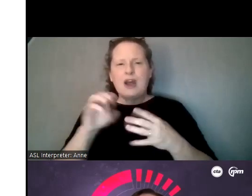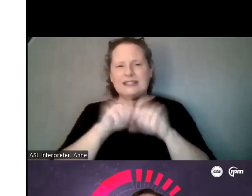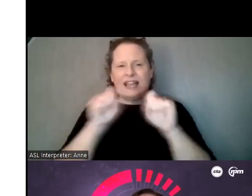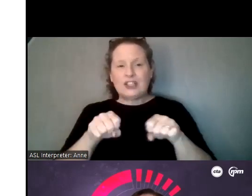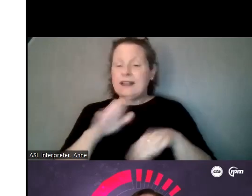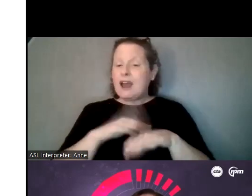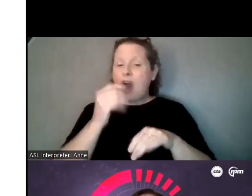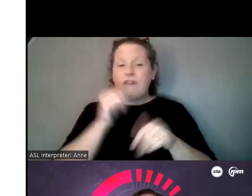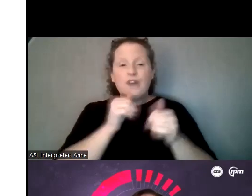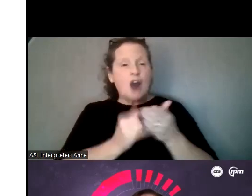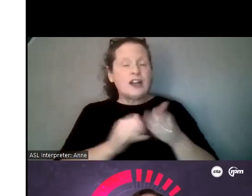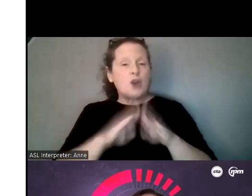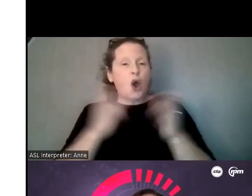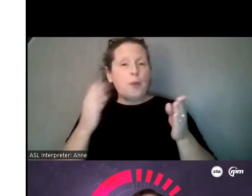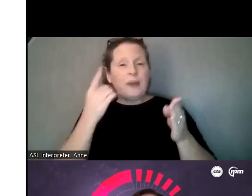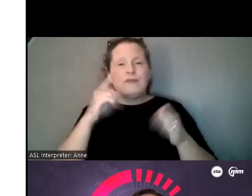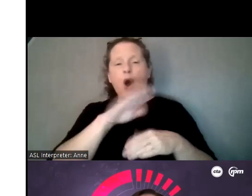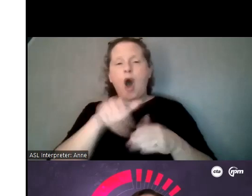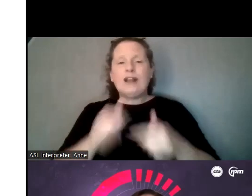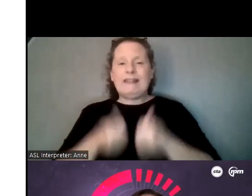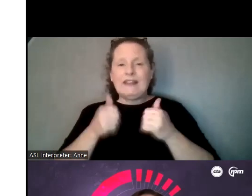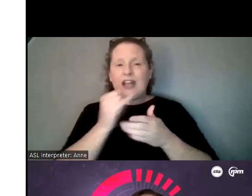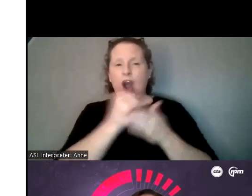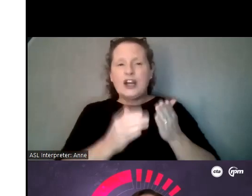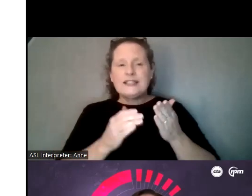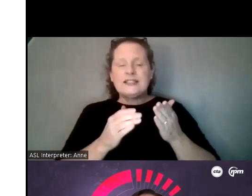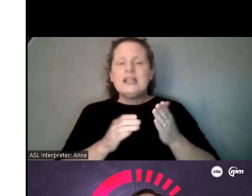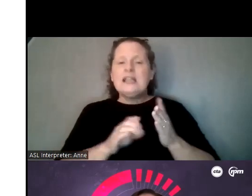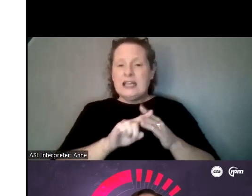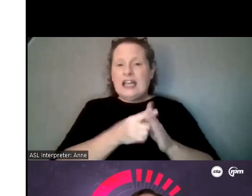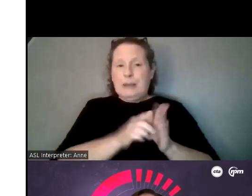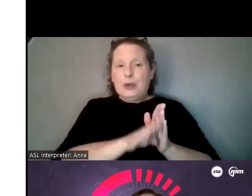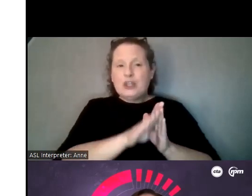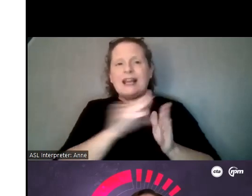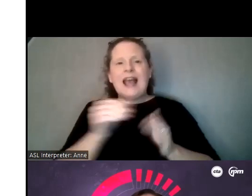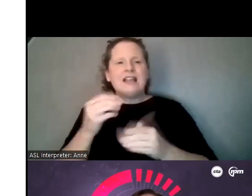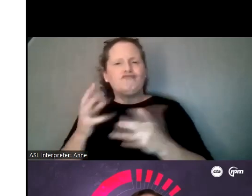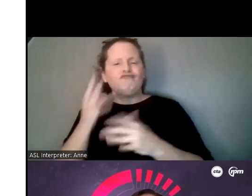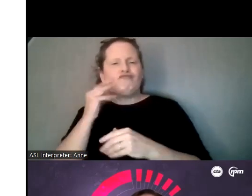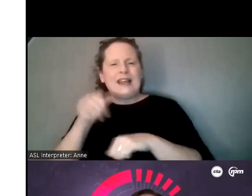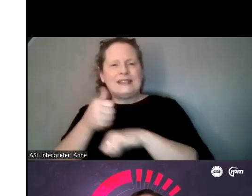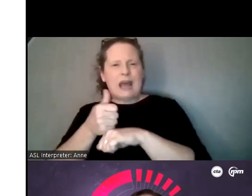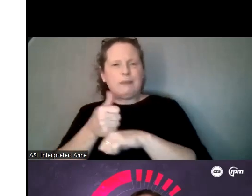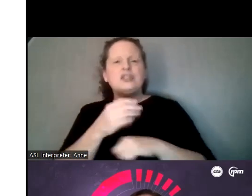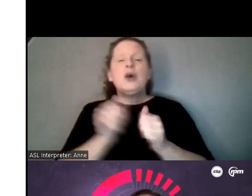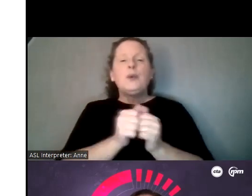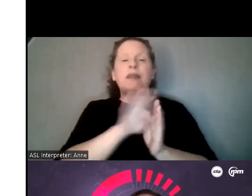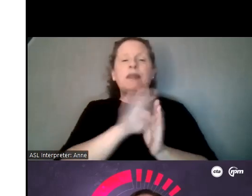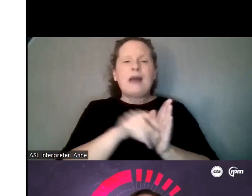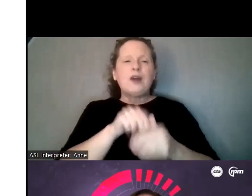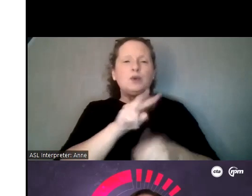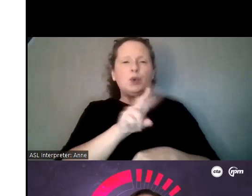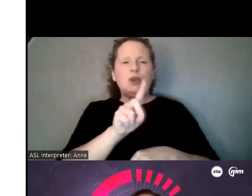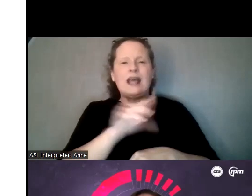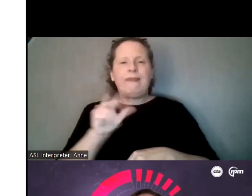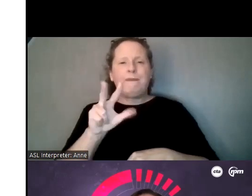all living artists, both emerging and established, with a background in two-dimensional and three-dimensional